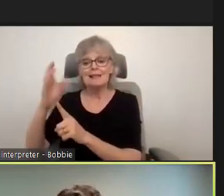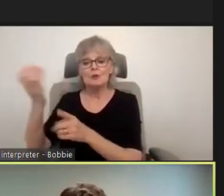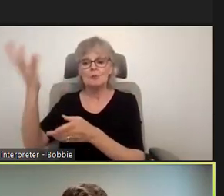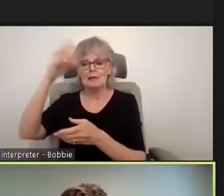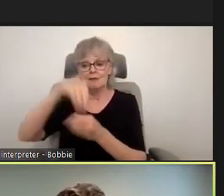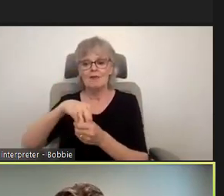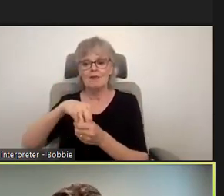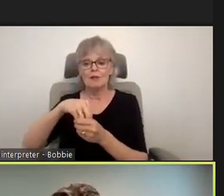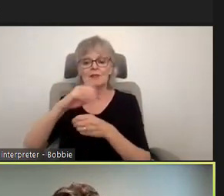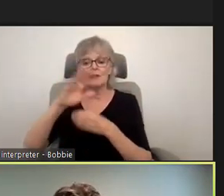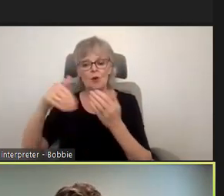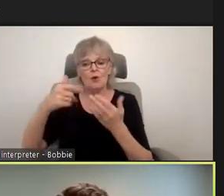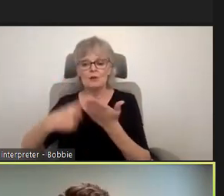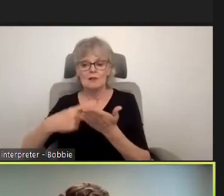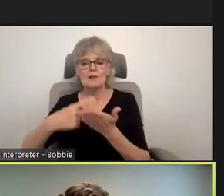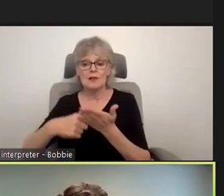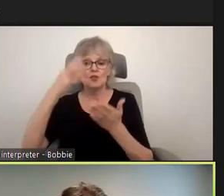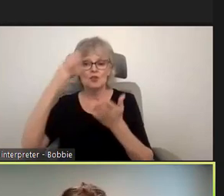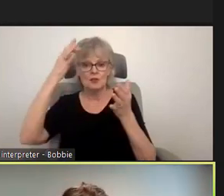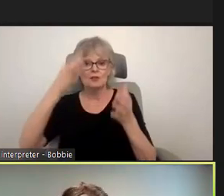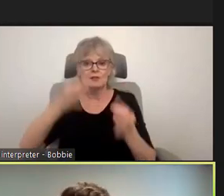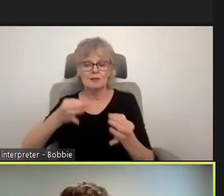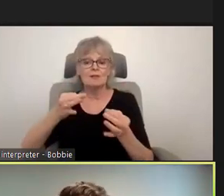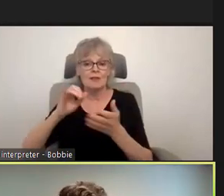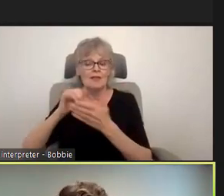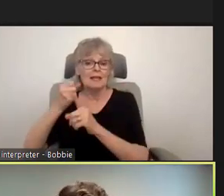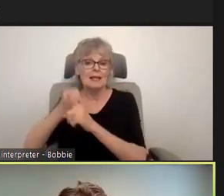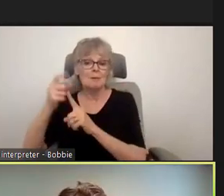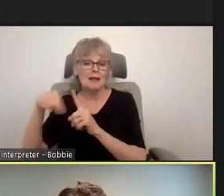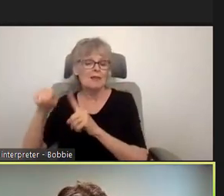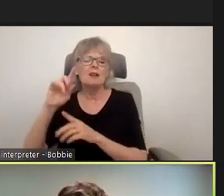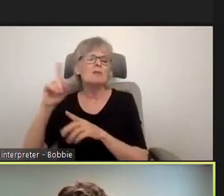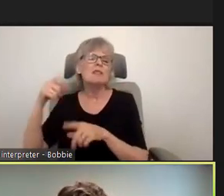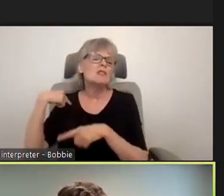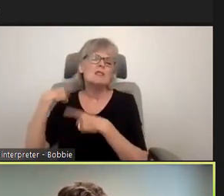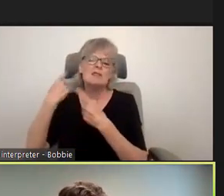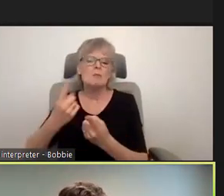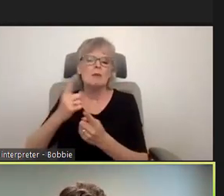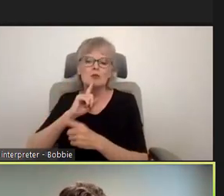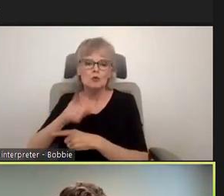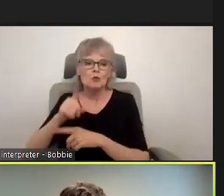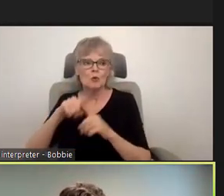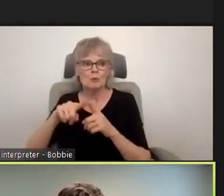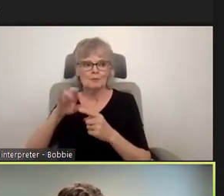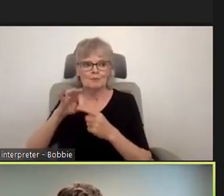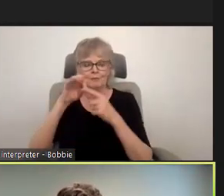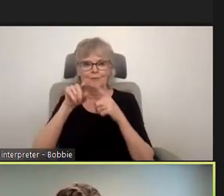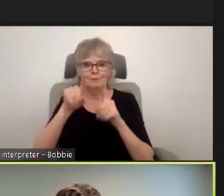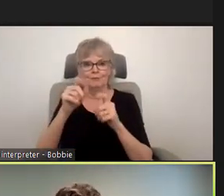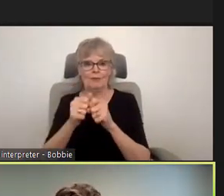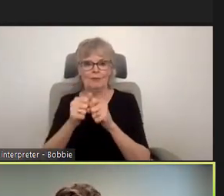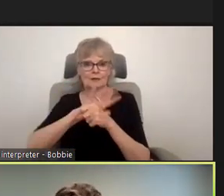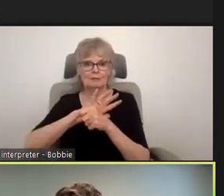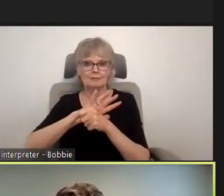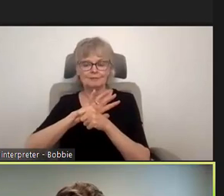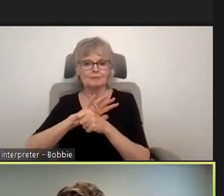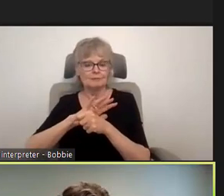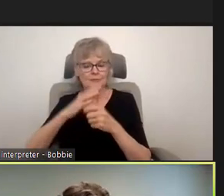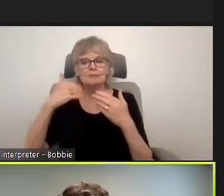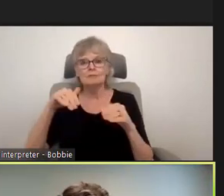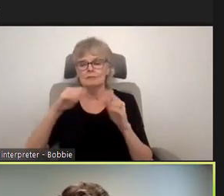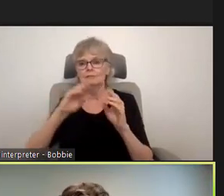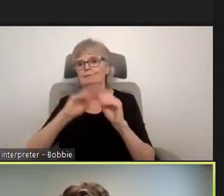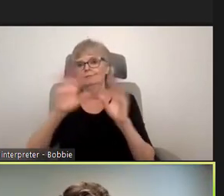in all discussions and all decisions that impact them. And that's always been true, but I think especially during this pandemic, it has come to a head and it's